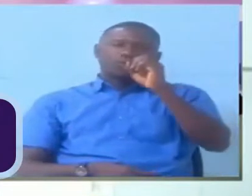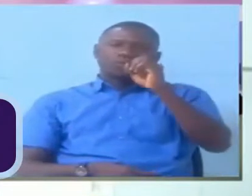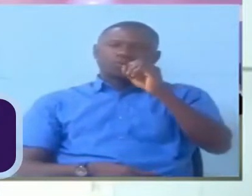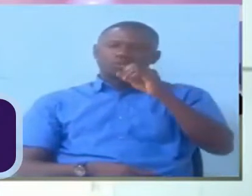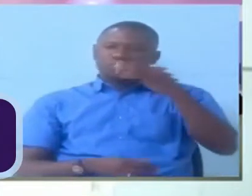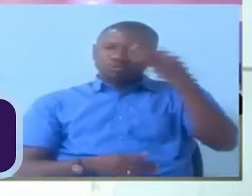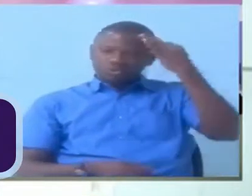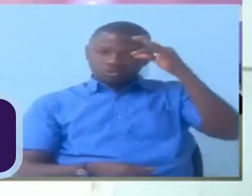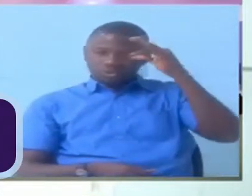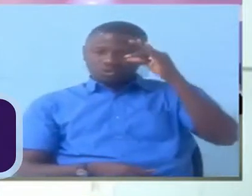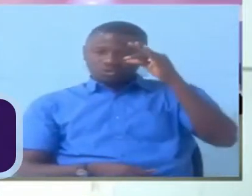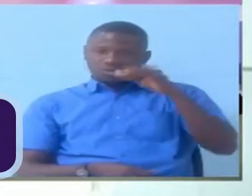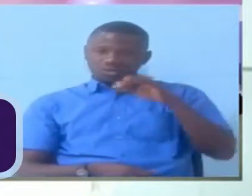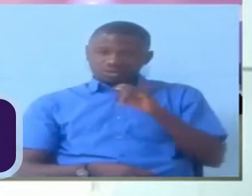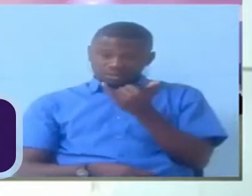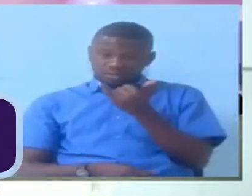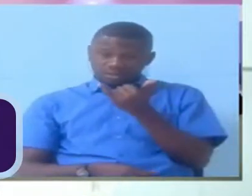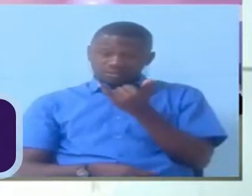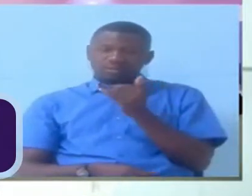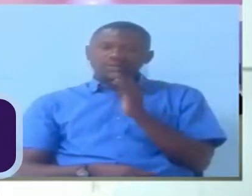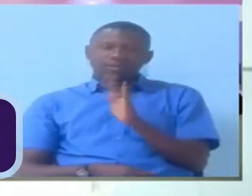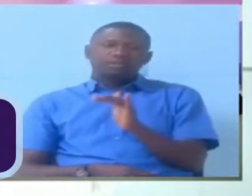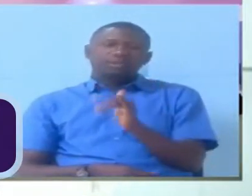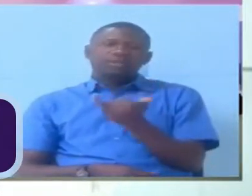the gendarmerie was disbanded and amalgamated